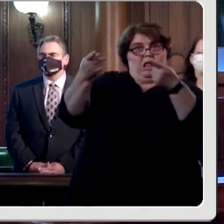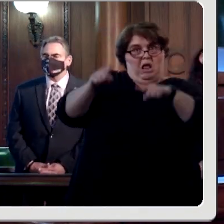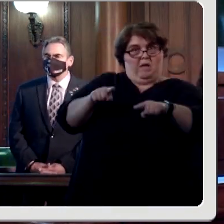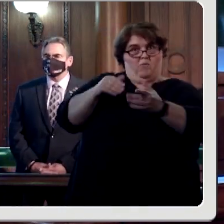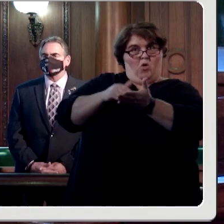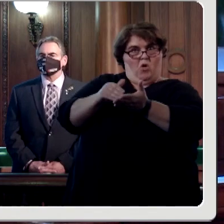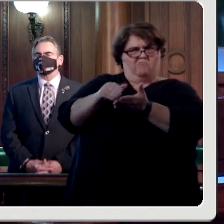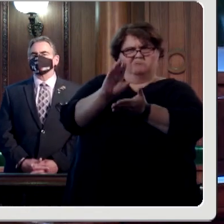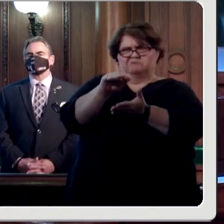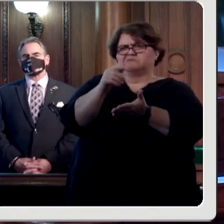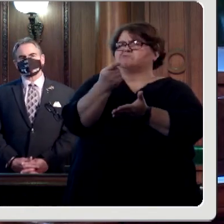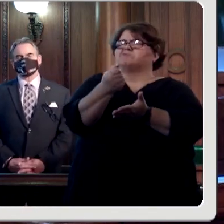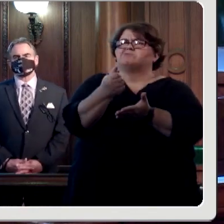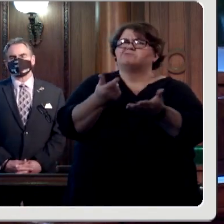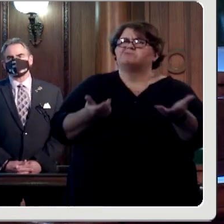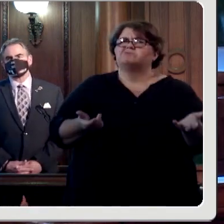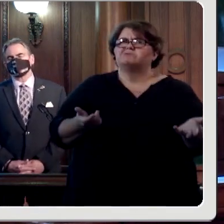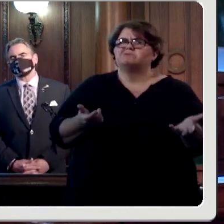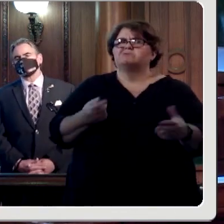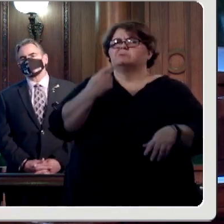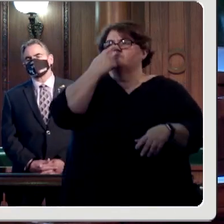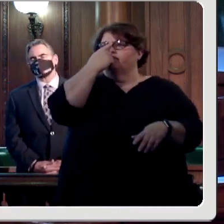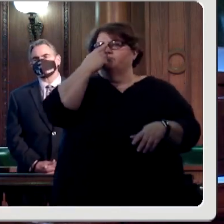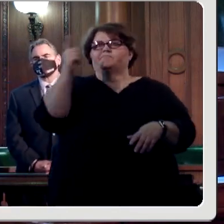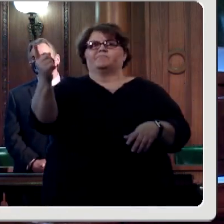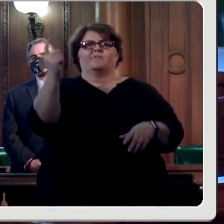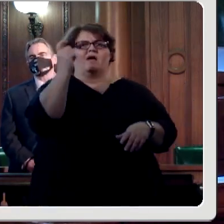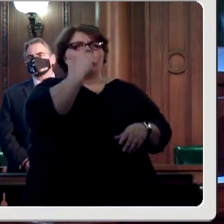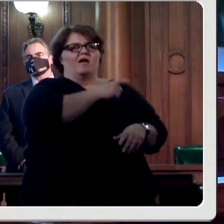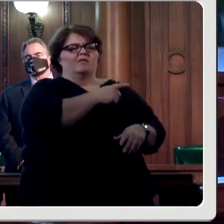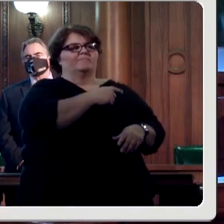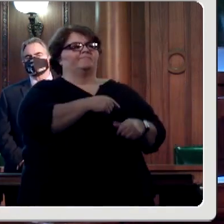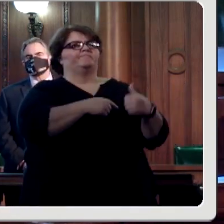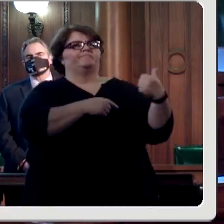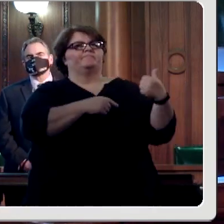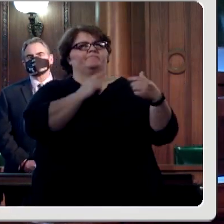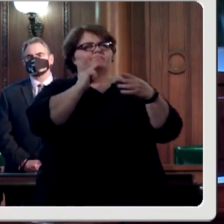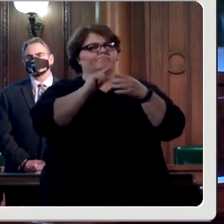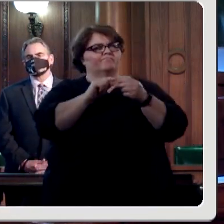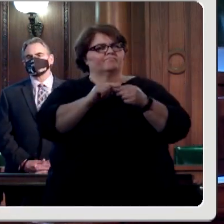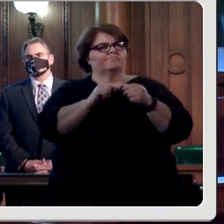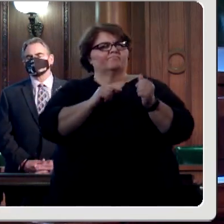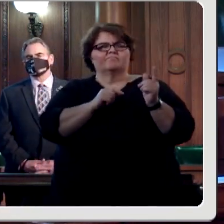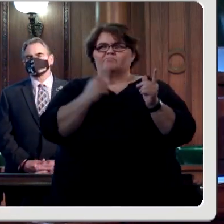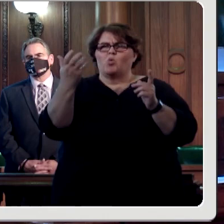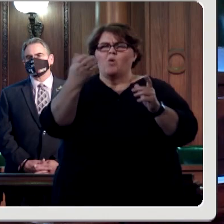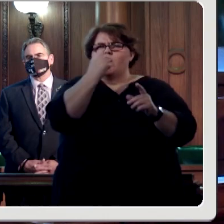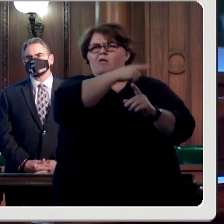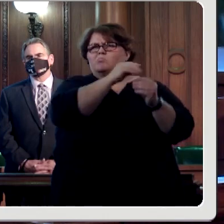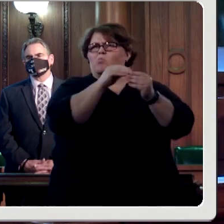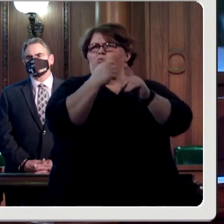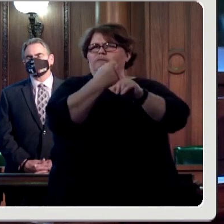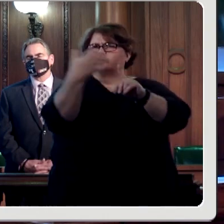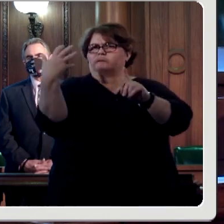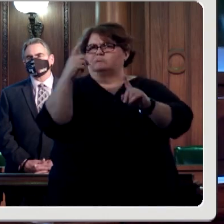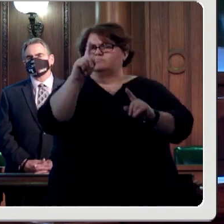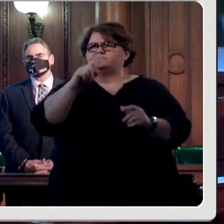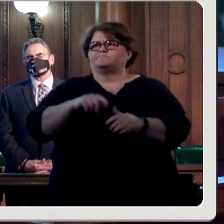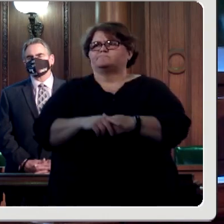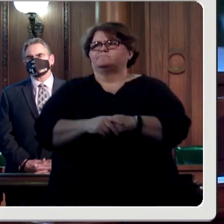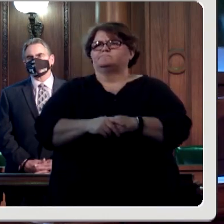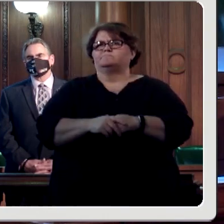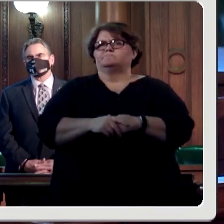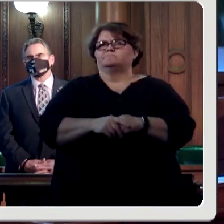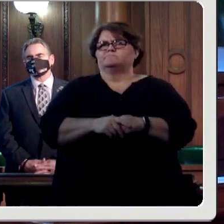Yeah. I wanted to clarify something you said before. Sure. That the basically treated almost 1,200 patients. When you